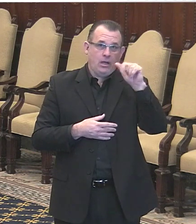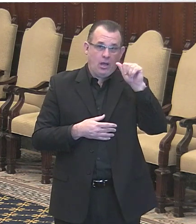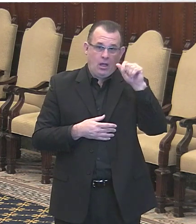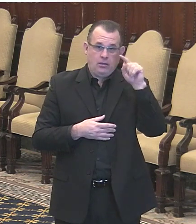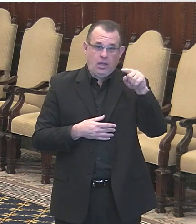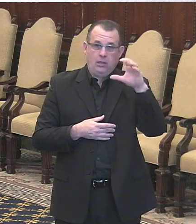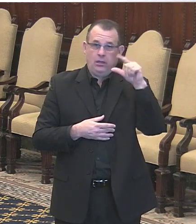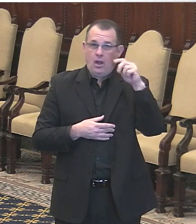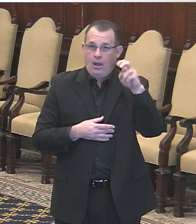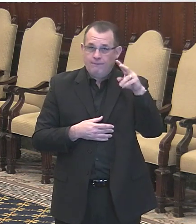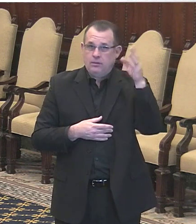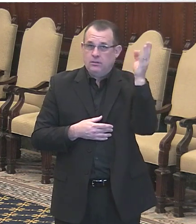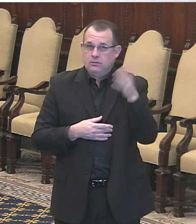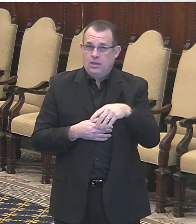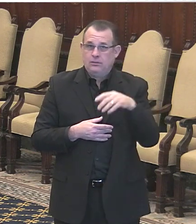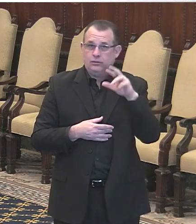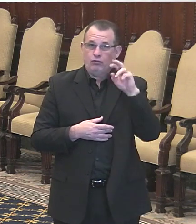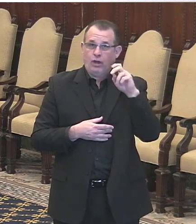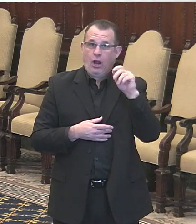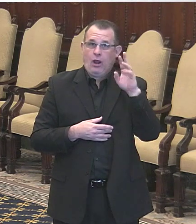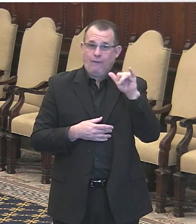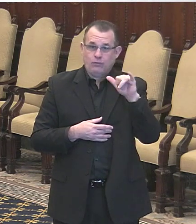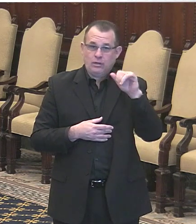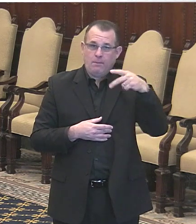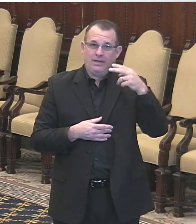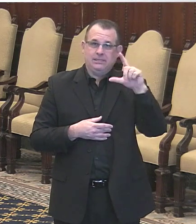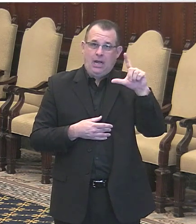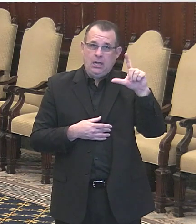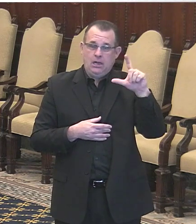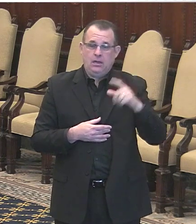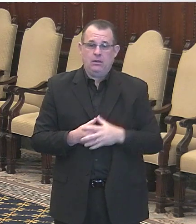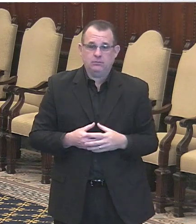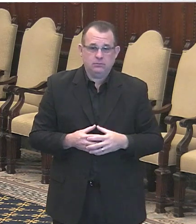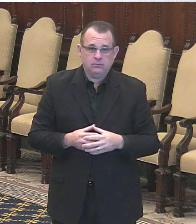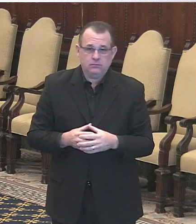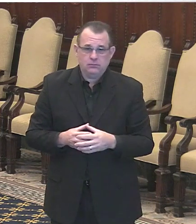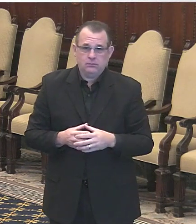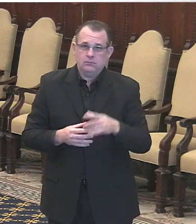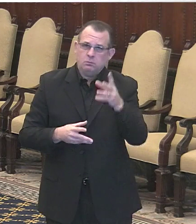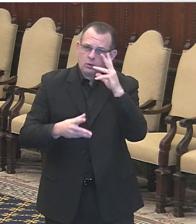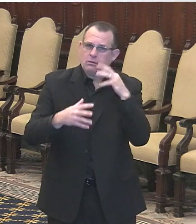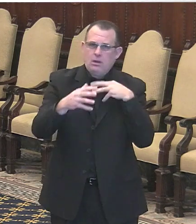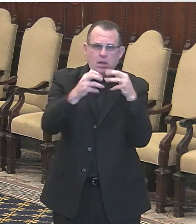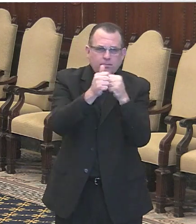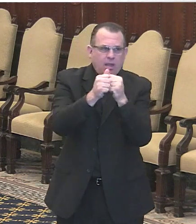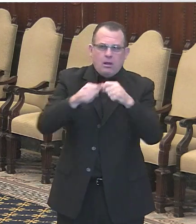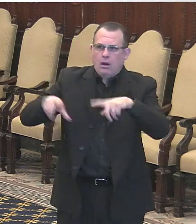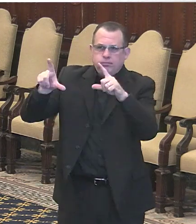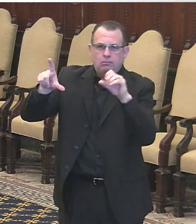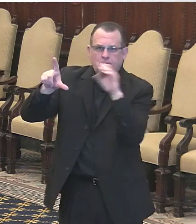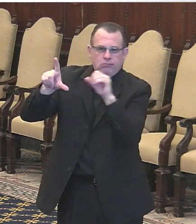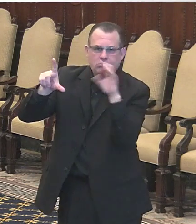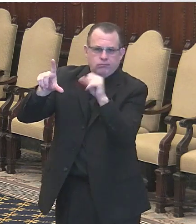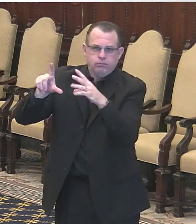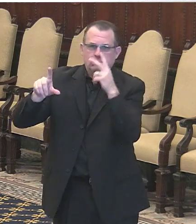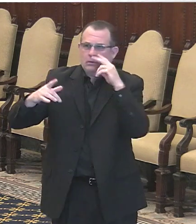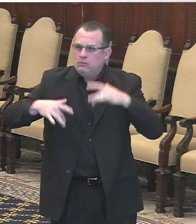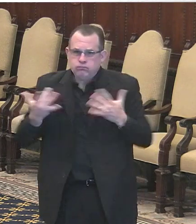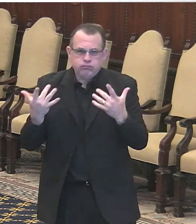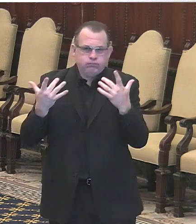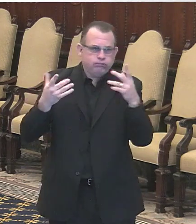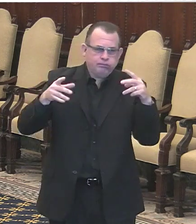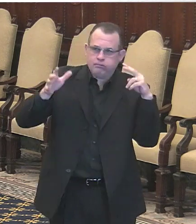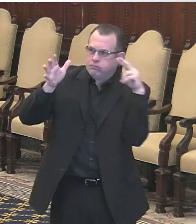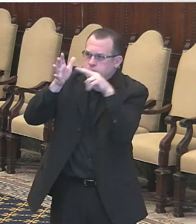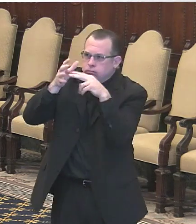phila.gov/recover-PHL. That site will be regularly updated with information about available resources and reports on how the city is utilizing its